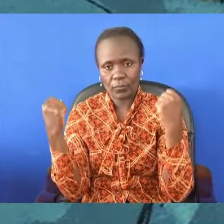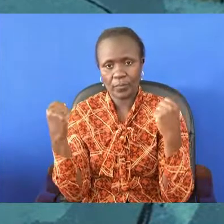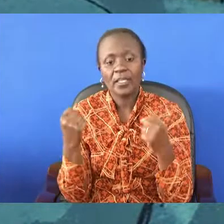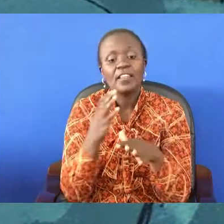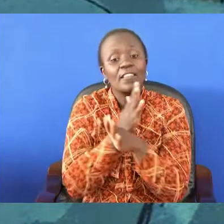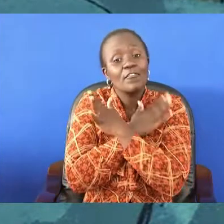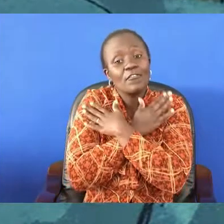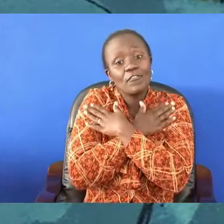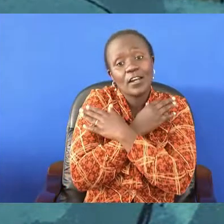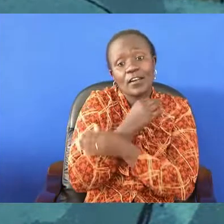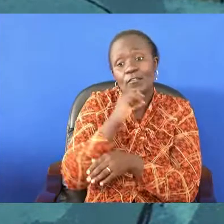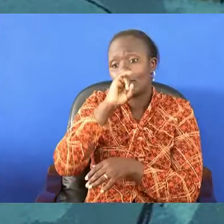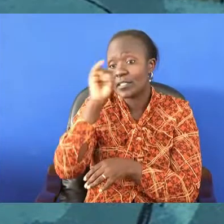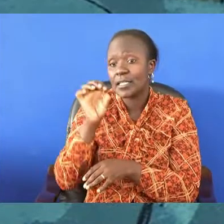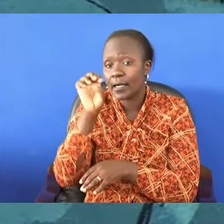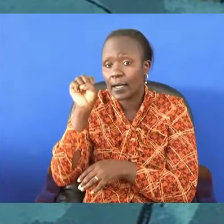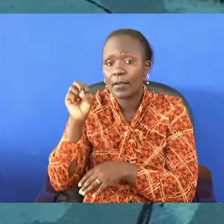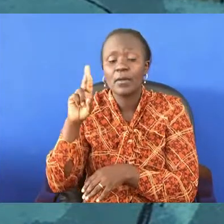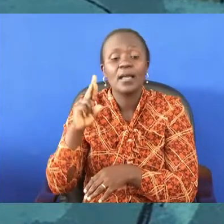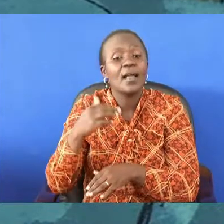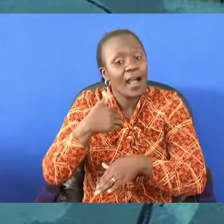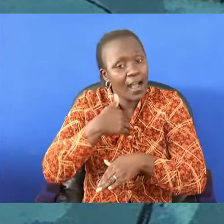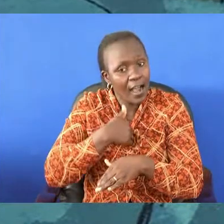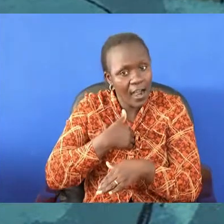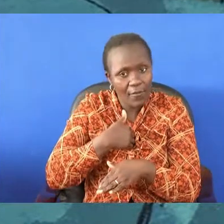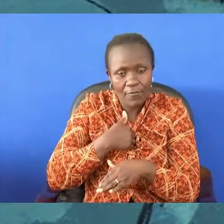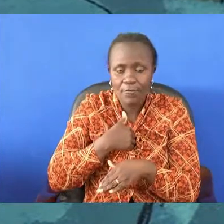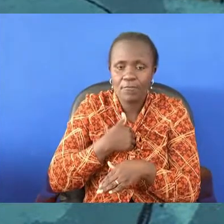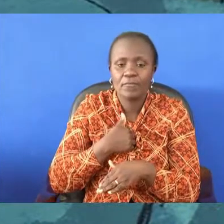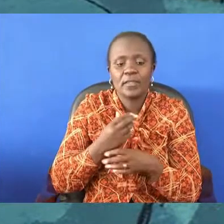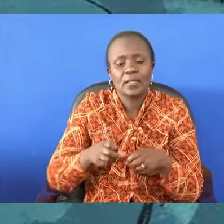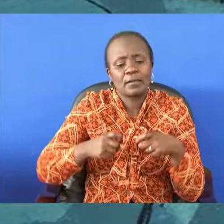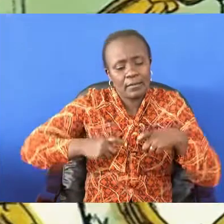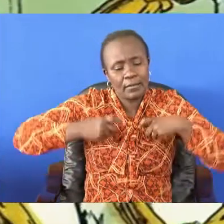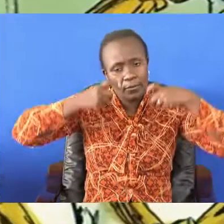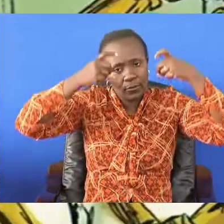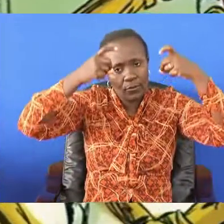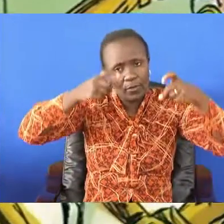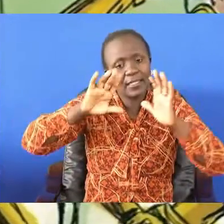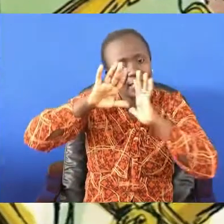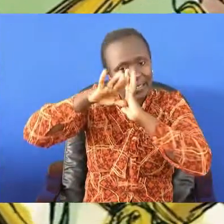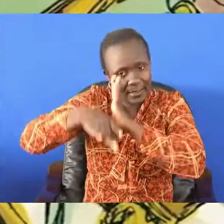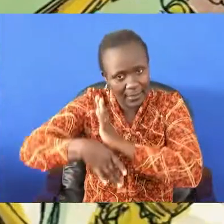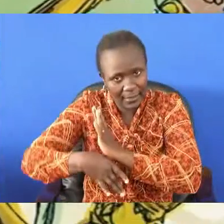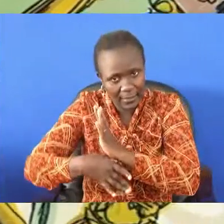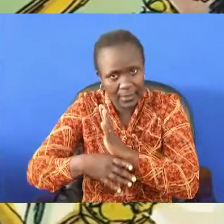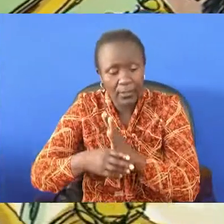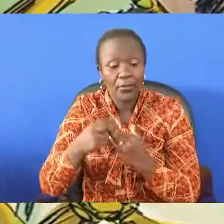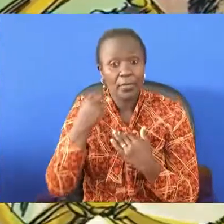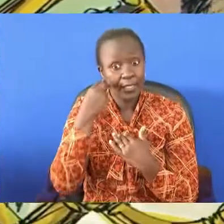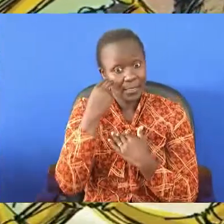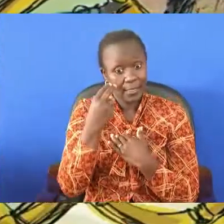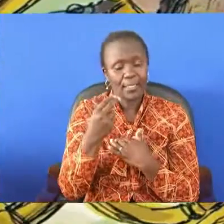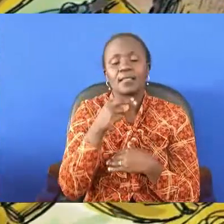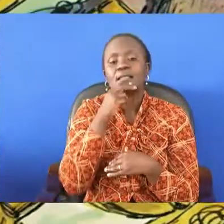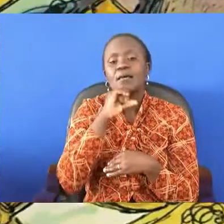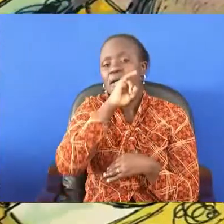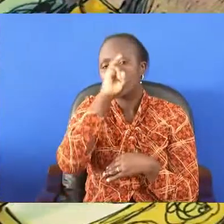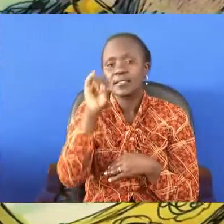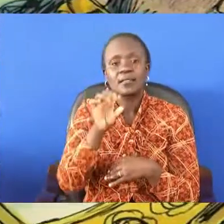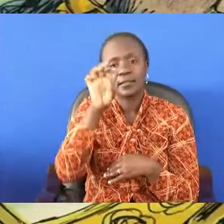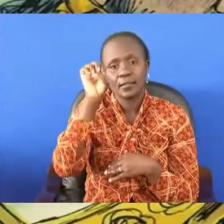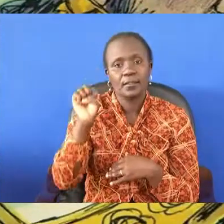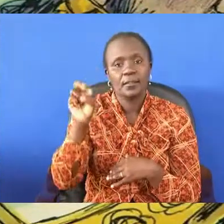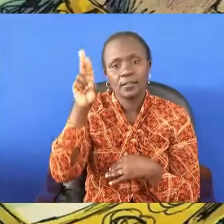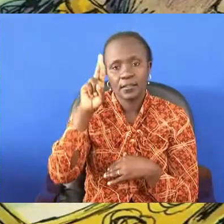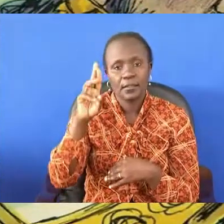Ebed-Melech's bravery and fairness, is later rewarded. We are seeing this in Jeremiah chapter 39,